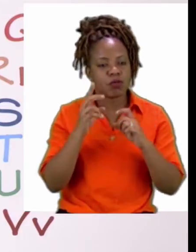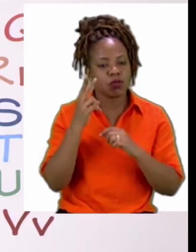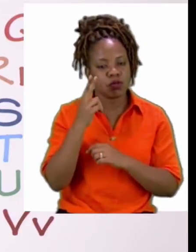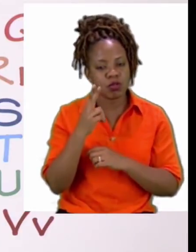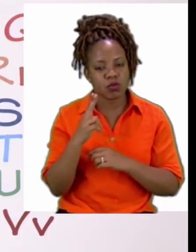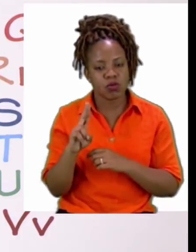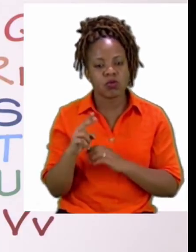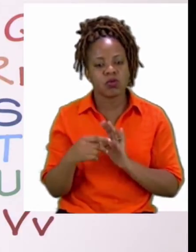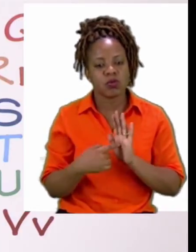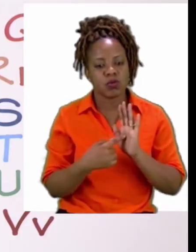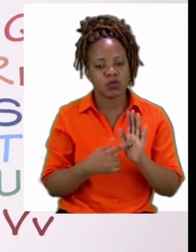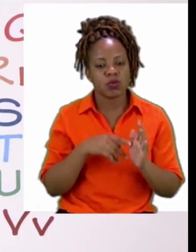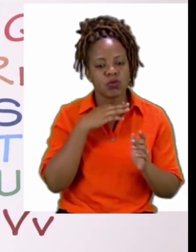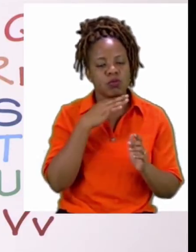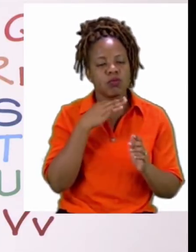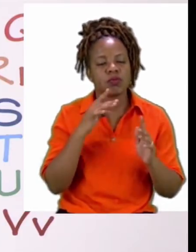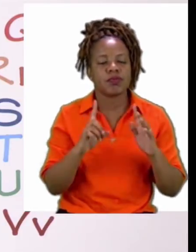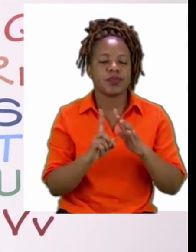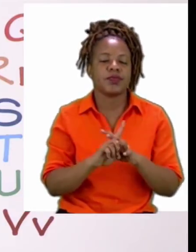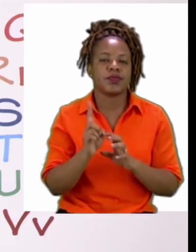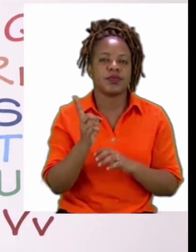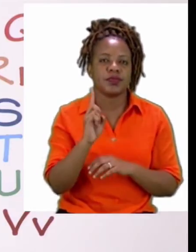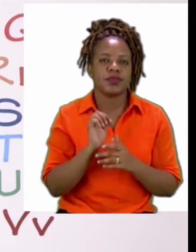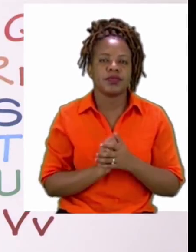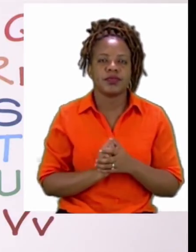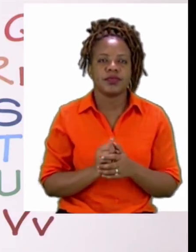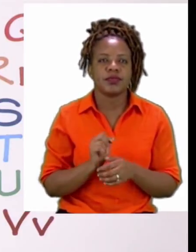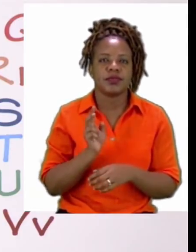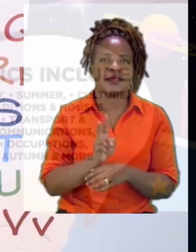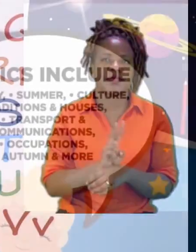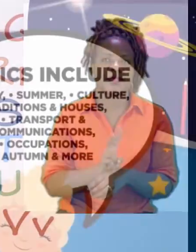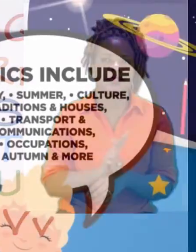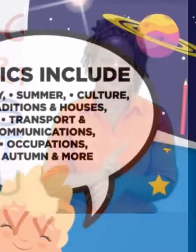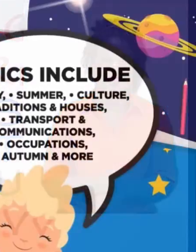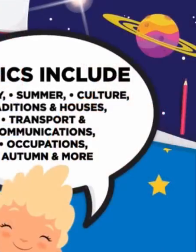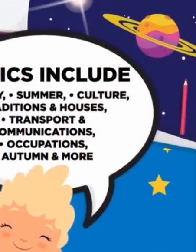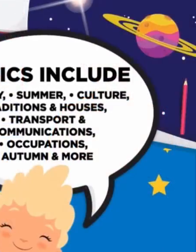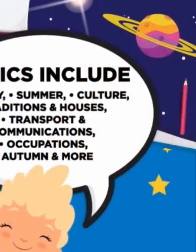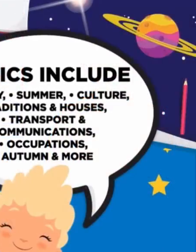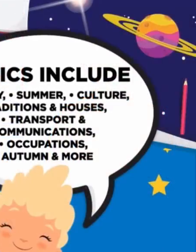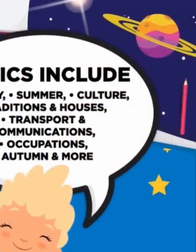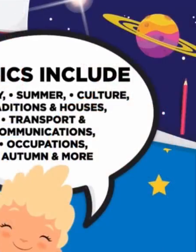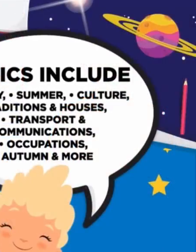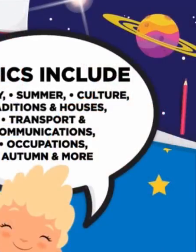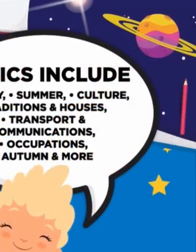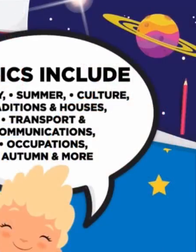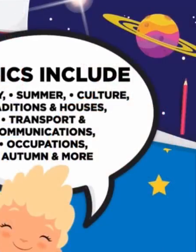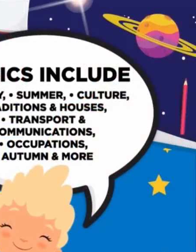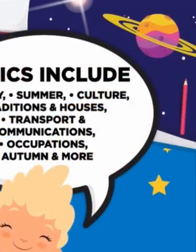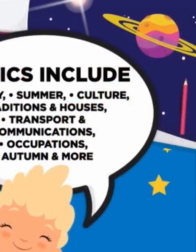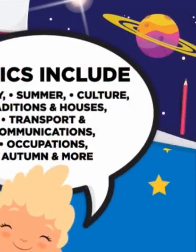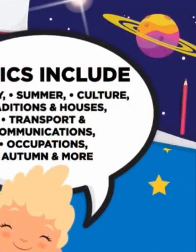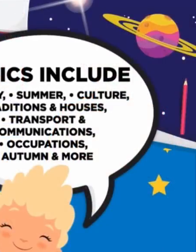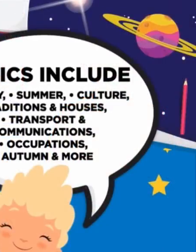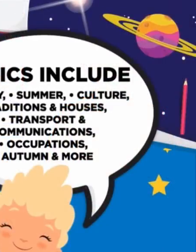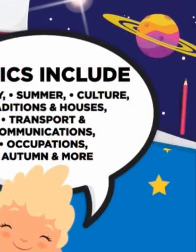happening in the story. I will see you soon after the advert break. Do you have children in the age range of 5 to